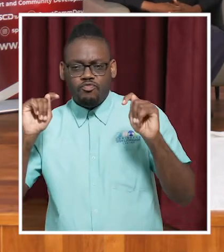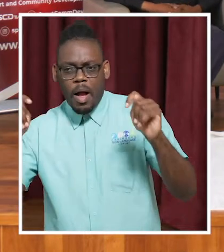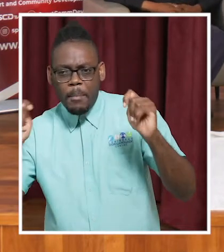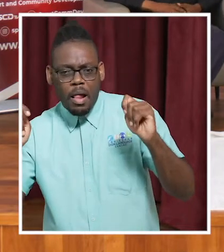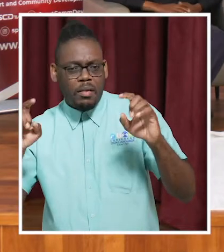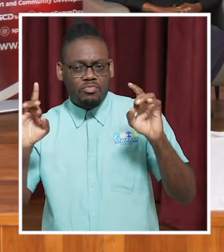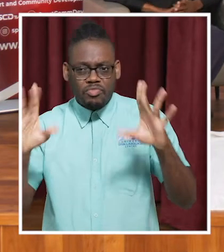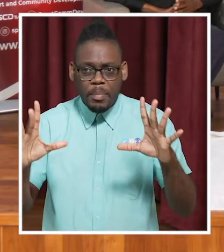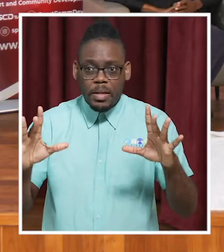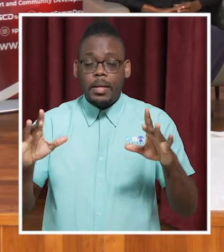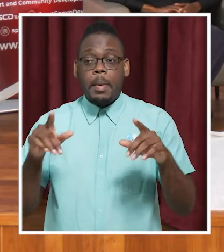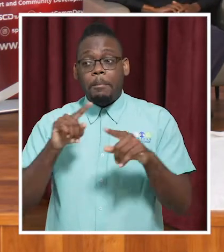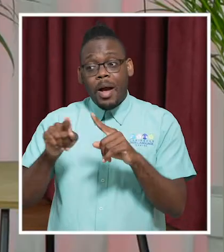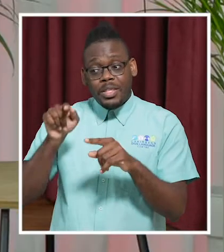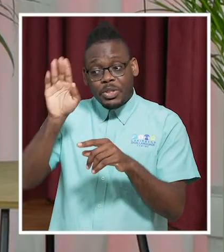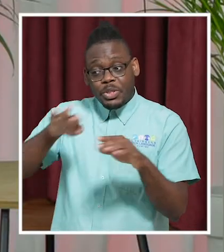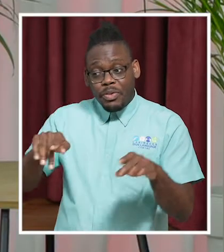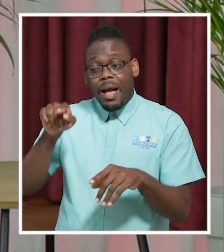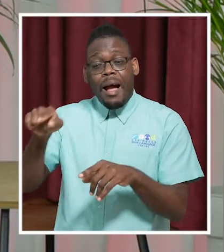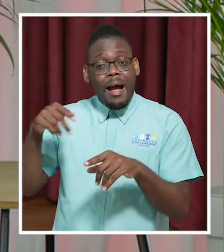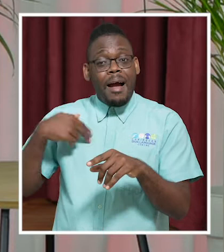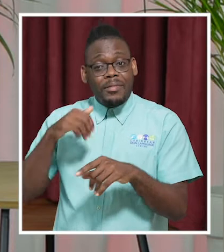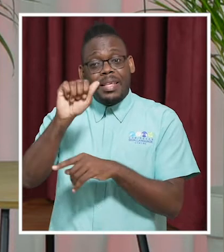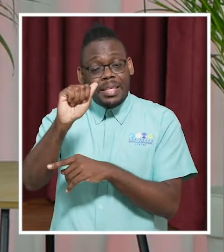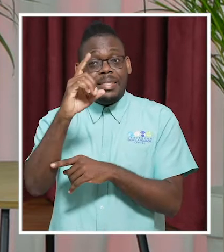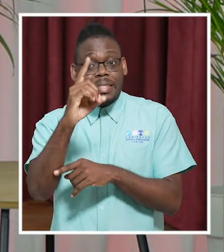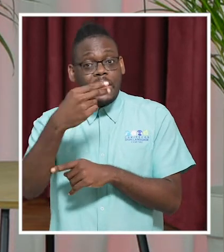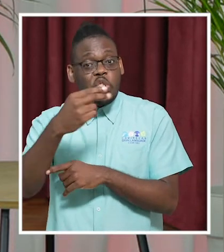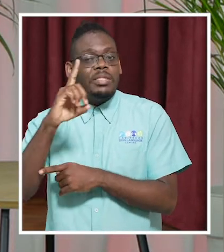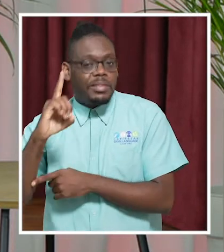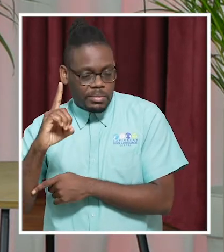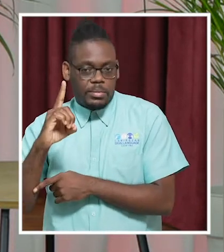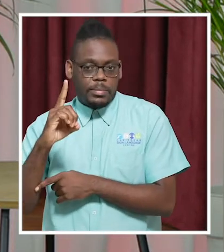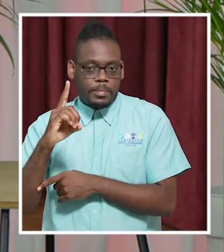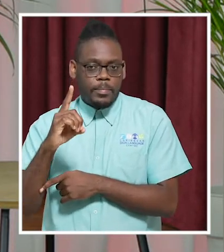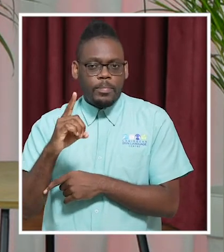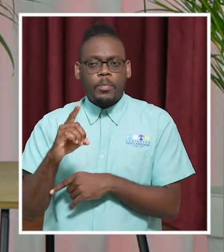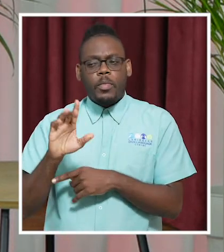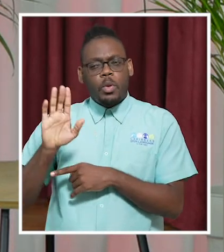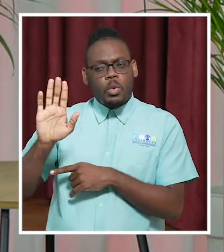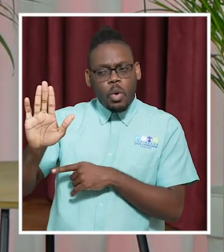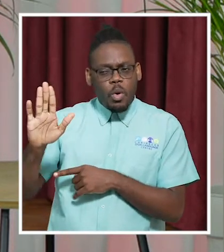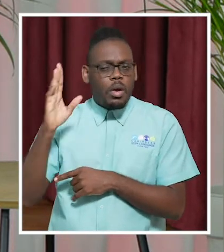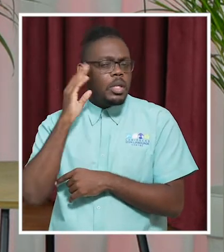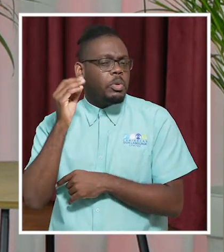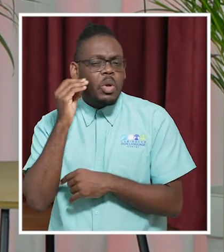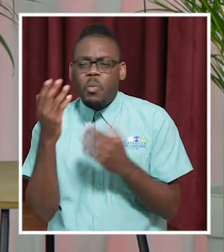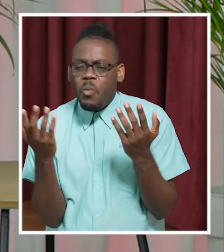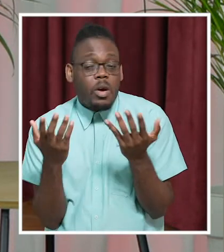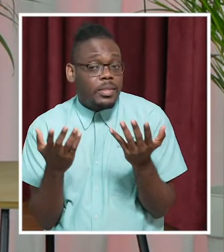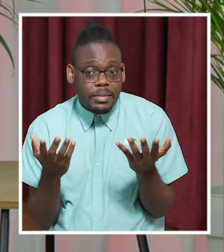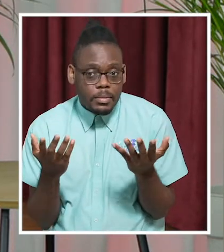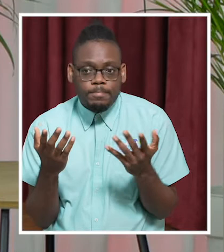Have you found in your studies and experience there may be genetic makeup or